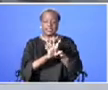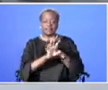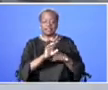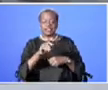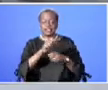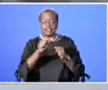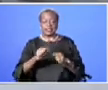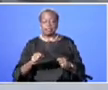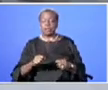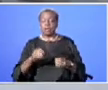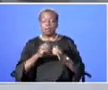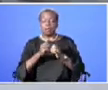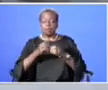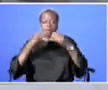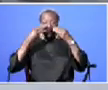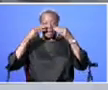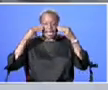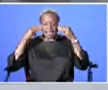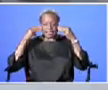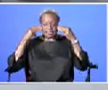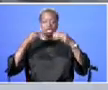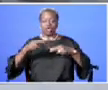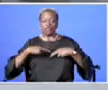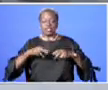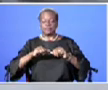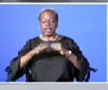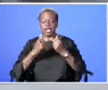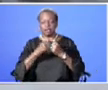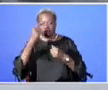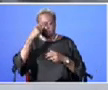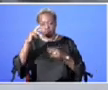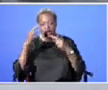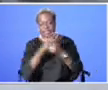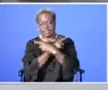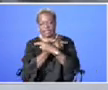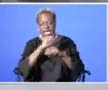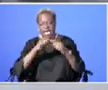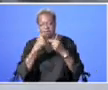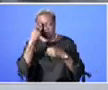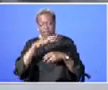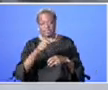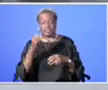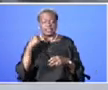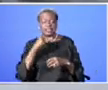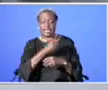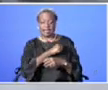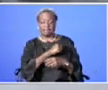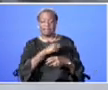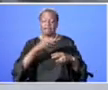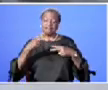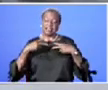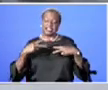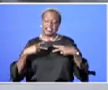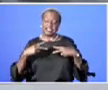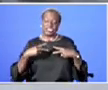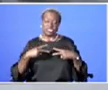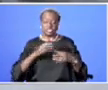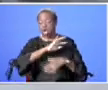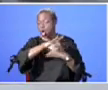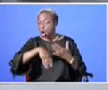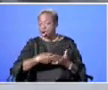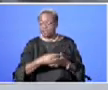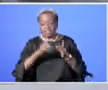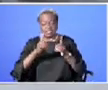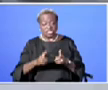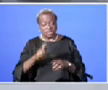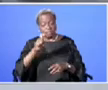provide respite areas for staff? Do we get ventilators and so on? All of these decisions have to be made against